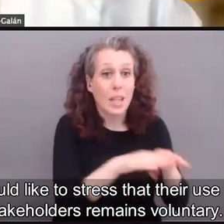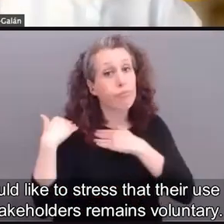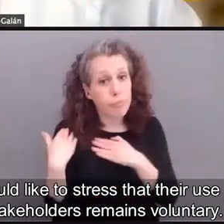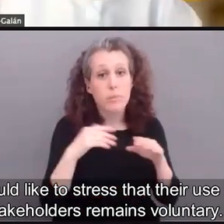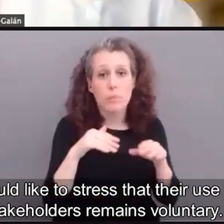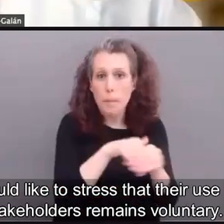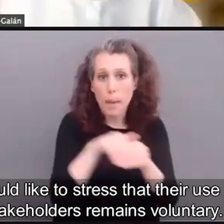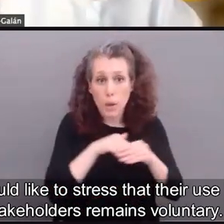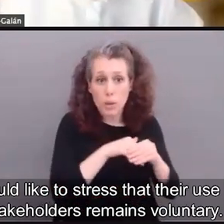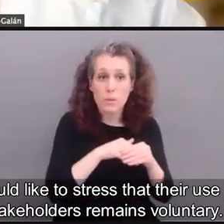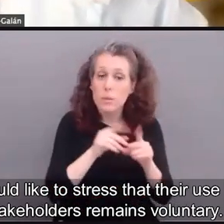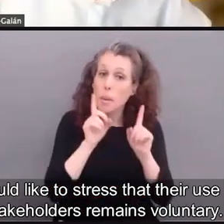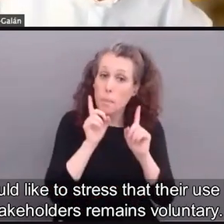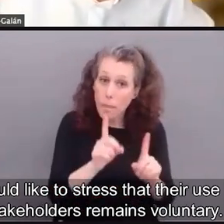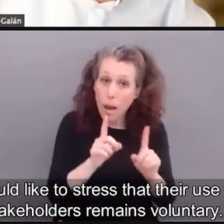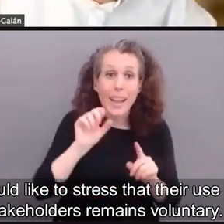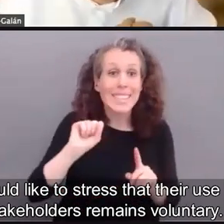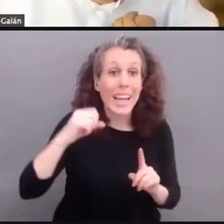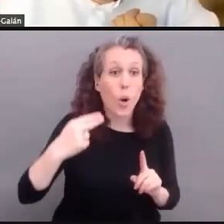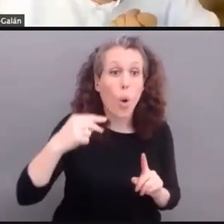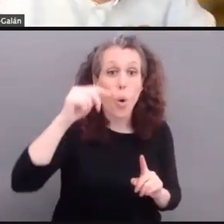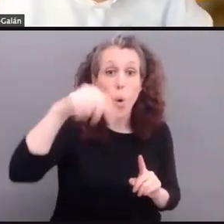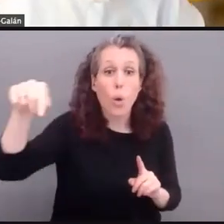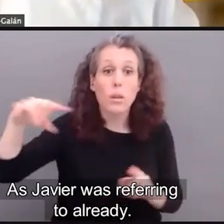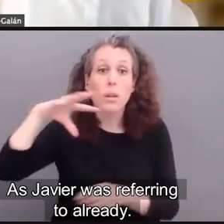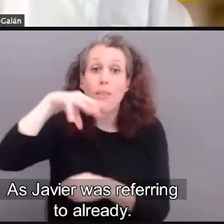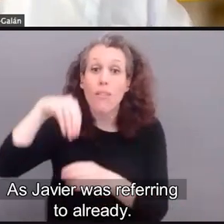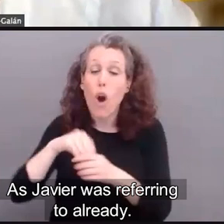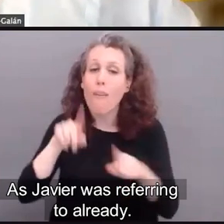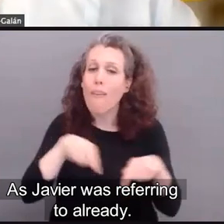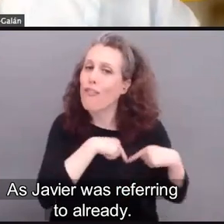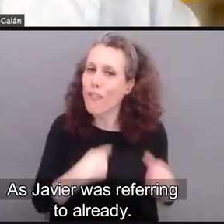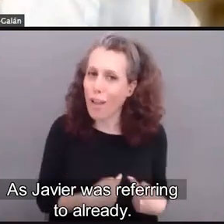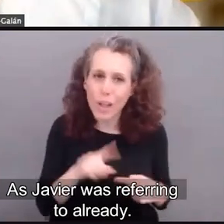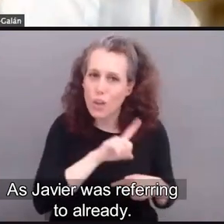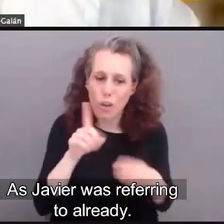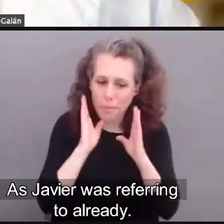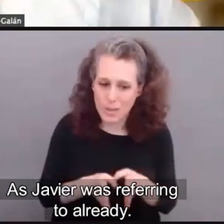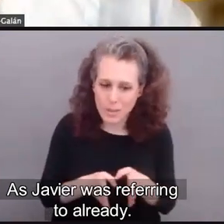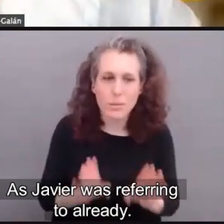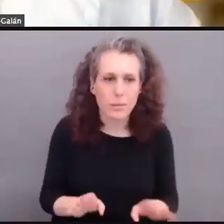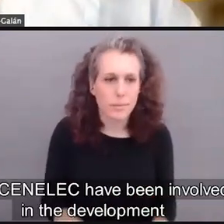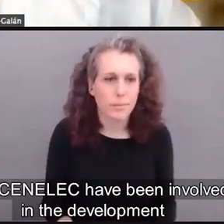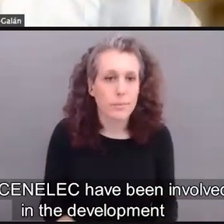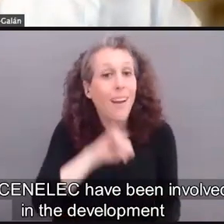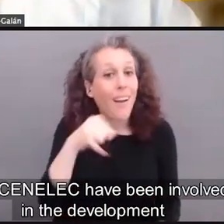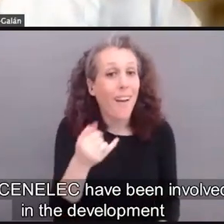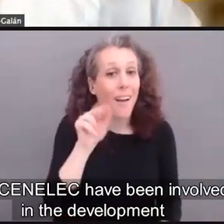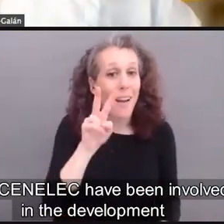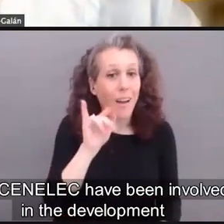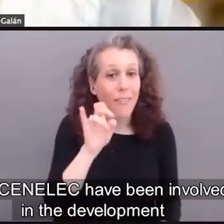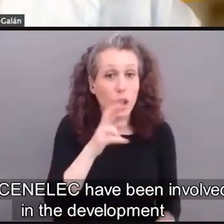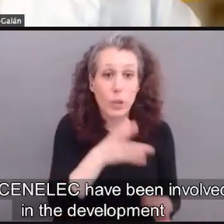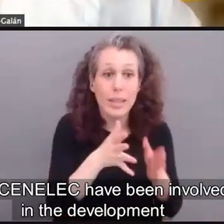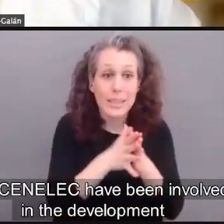that their use by stakeholders remain voluntary. As Javier was referring to already, SAN and SENELEC have